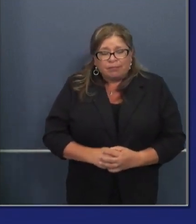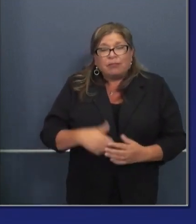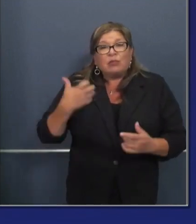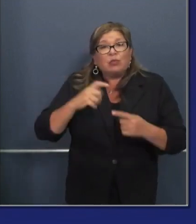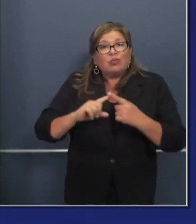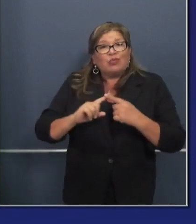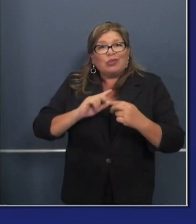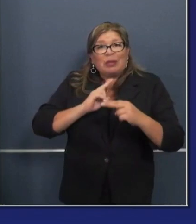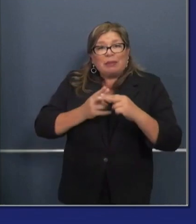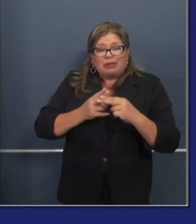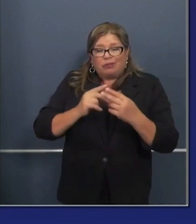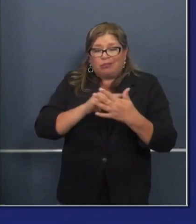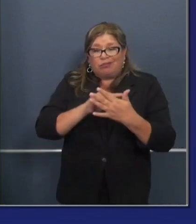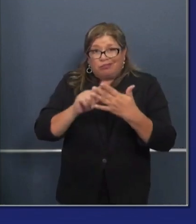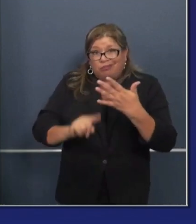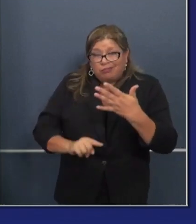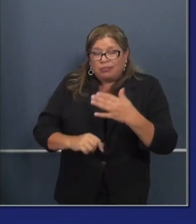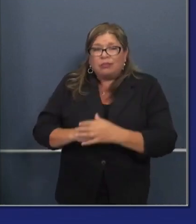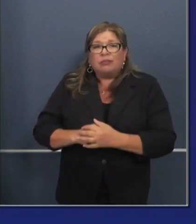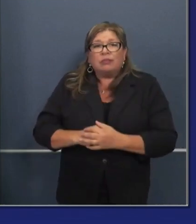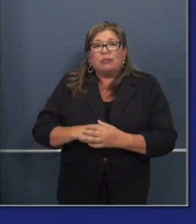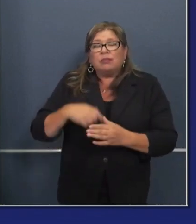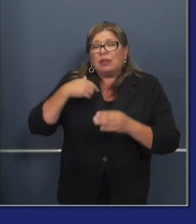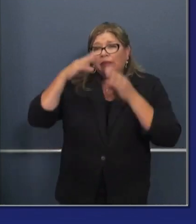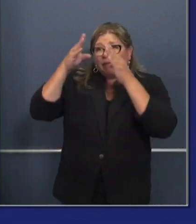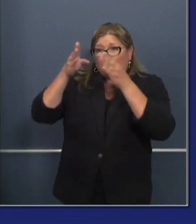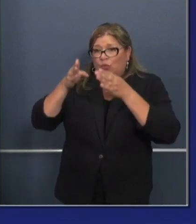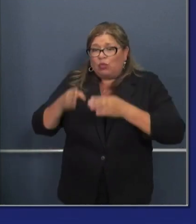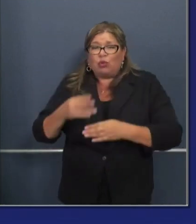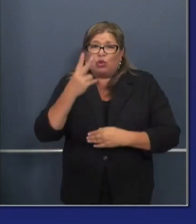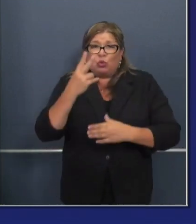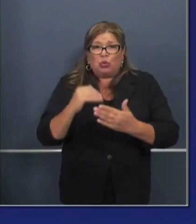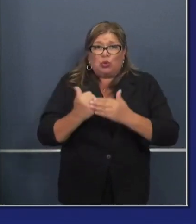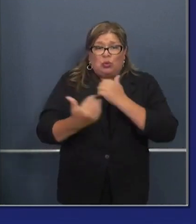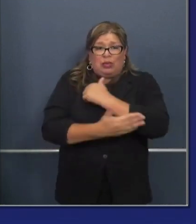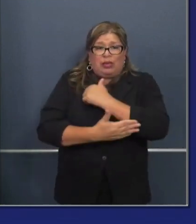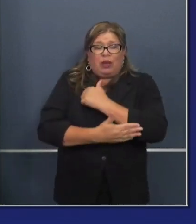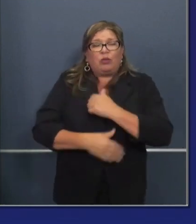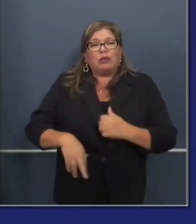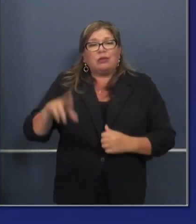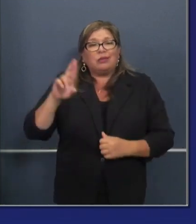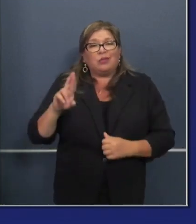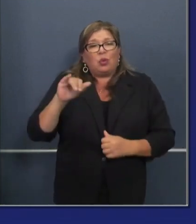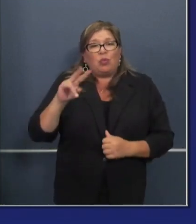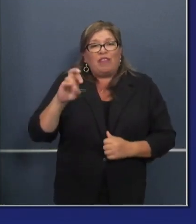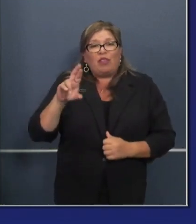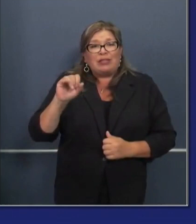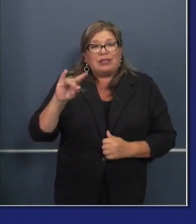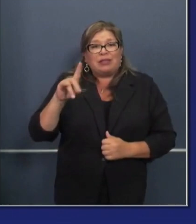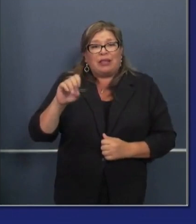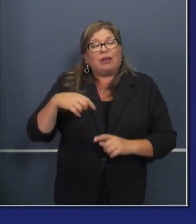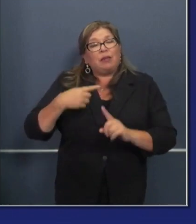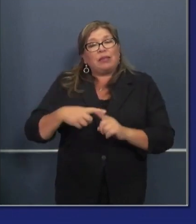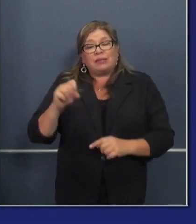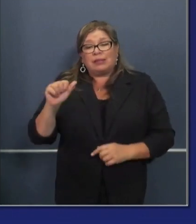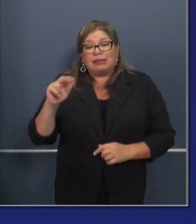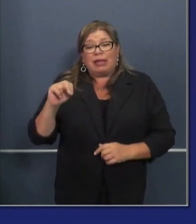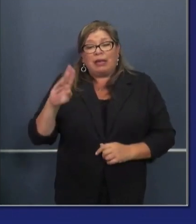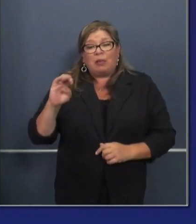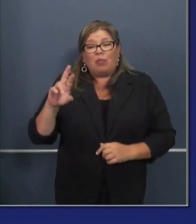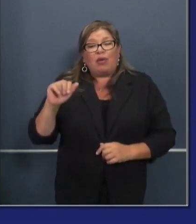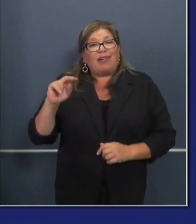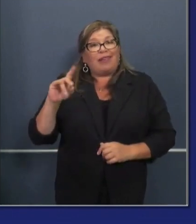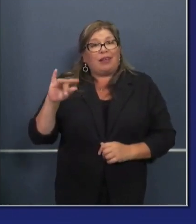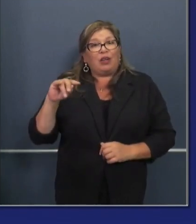you. Focusing on two new counties on the list, Riverside and San Bernardino, where we have over the past